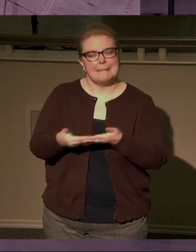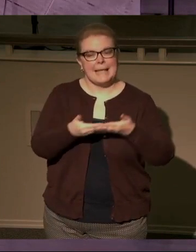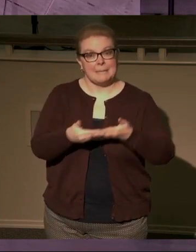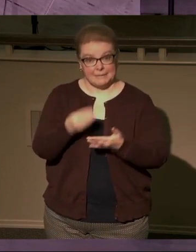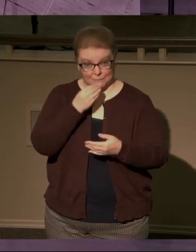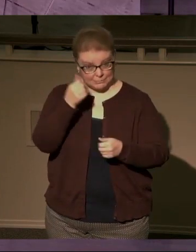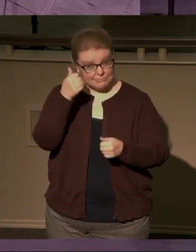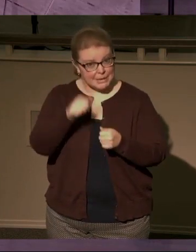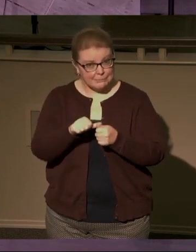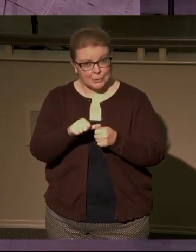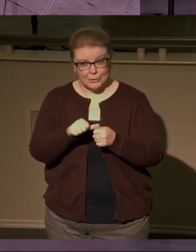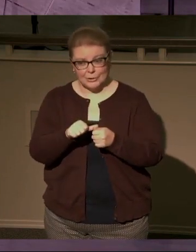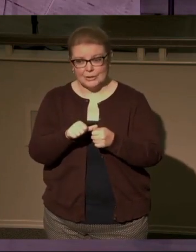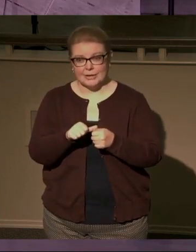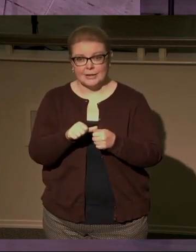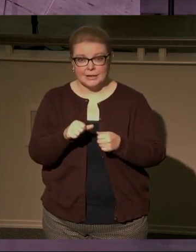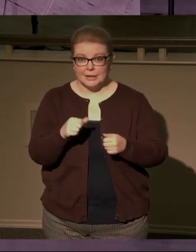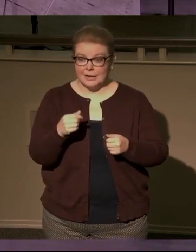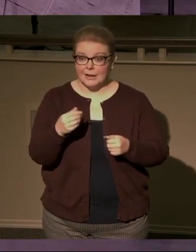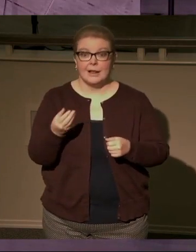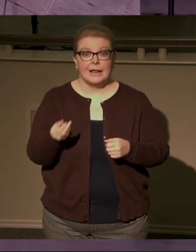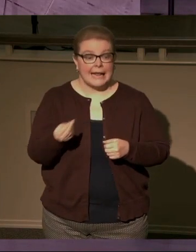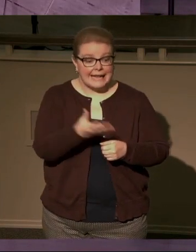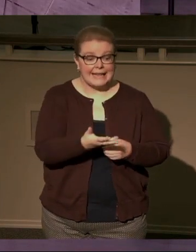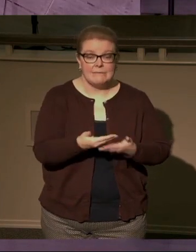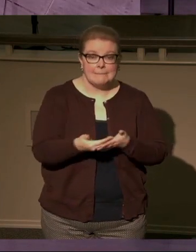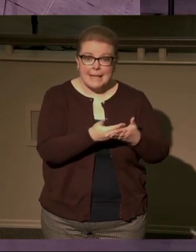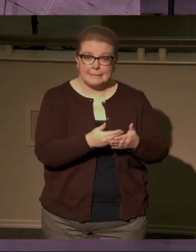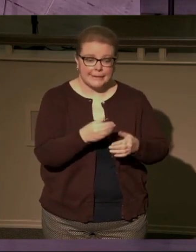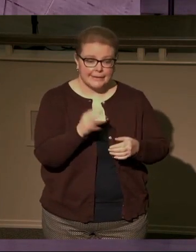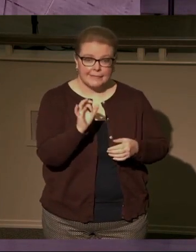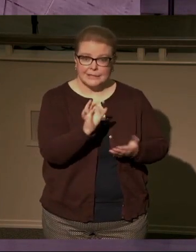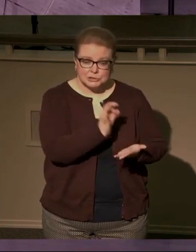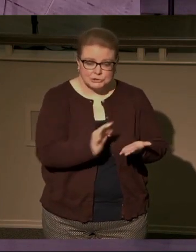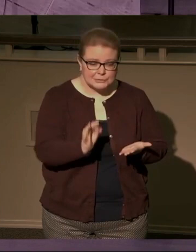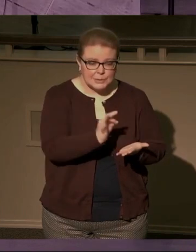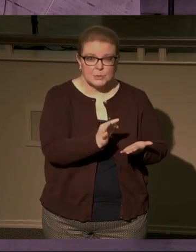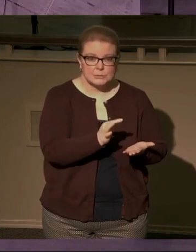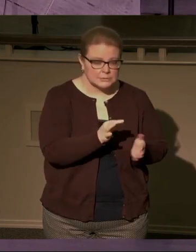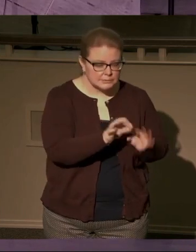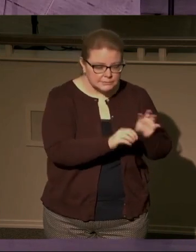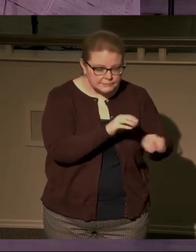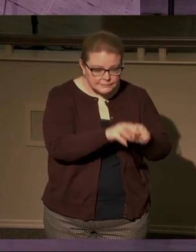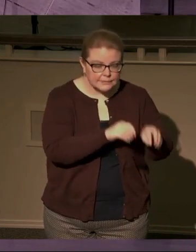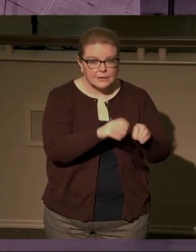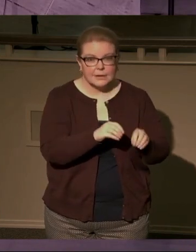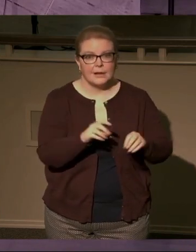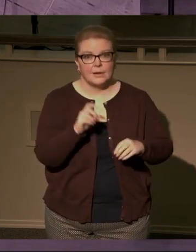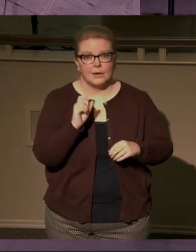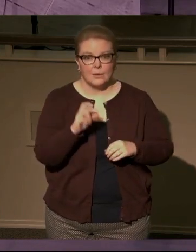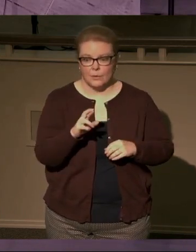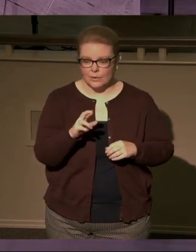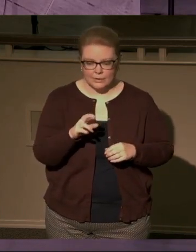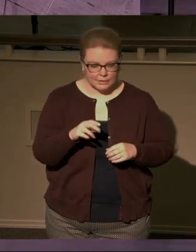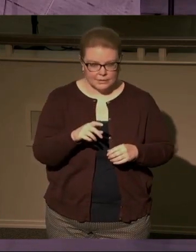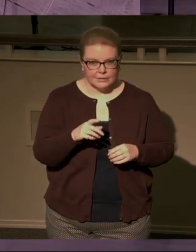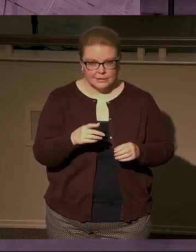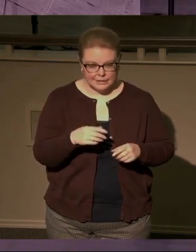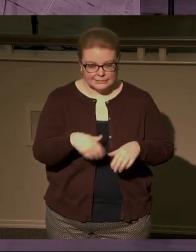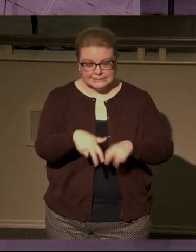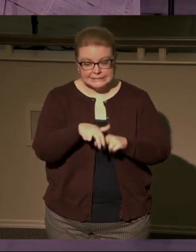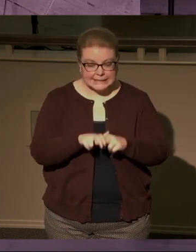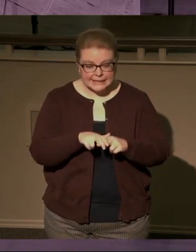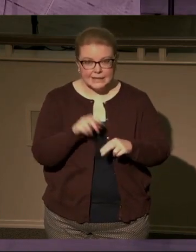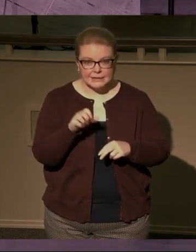Remember? Fine motor skills learned with Cheerios. You had to chase them around. This kid had to chase them around the tray on the high chair,